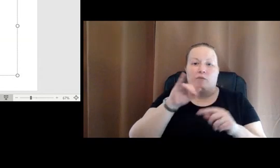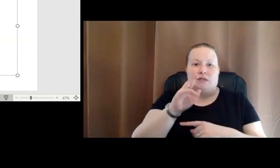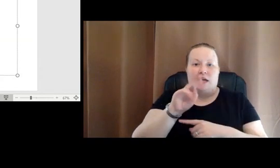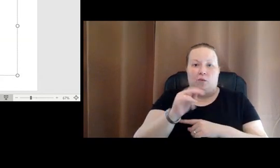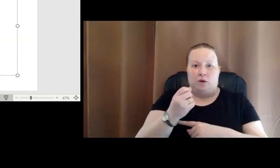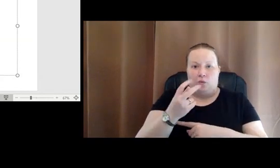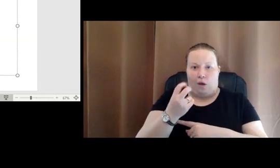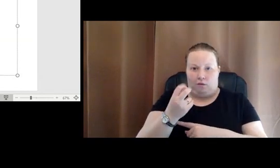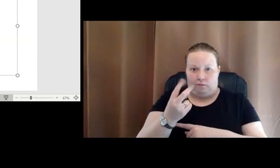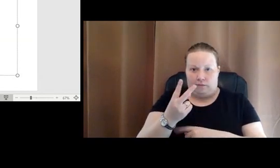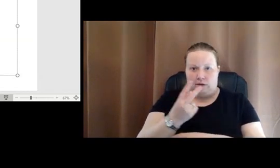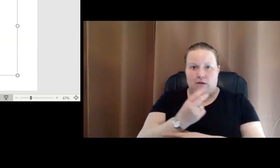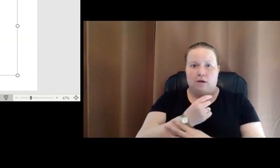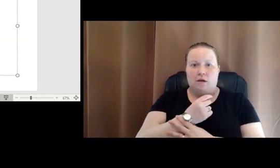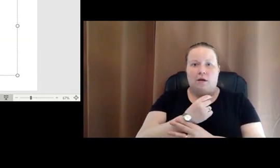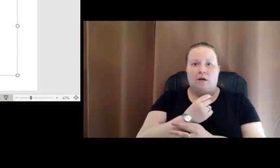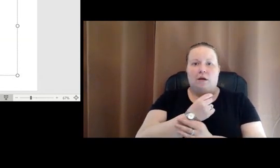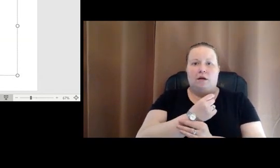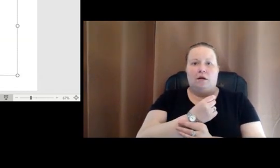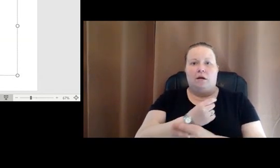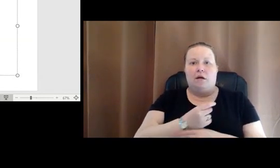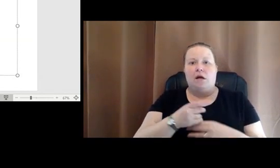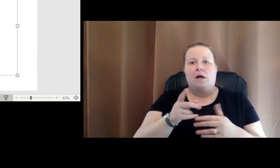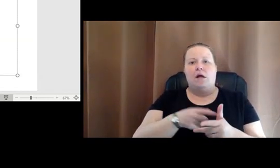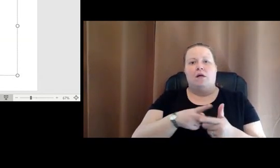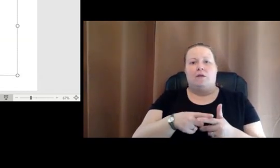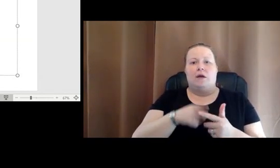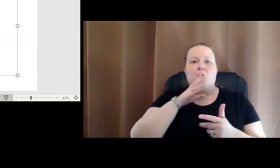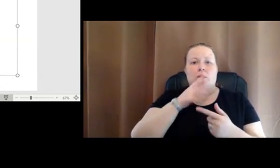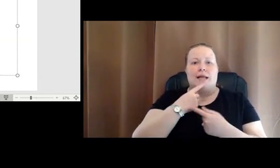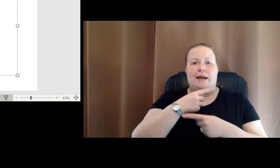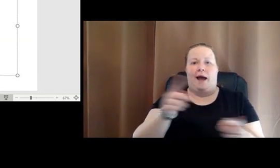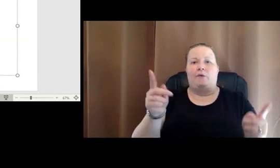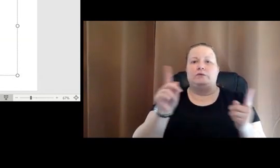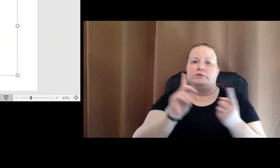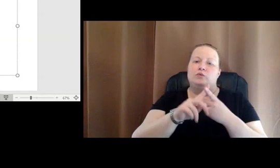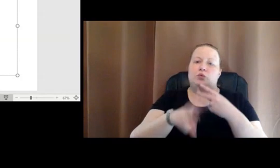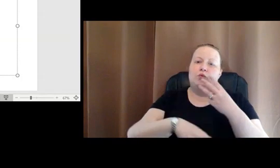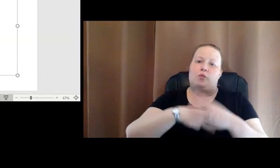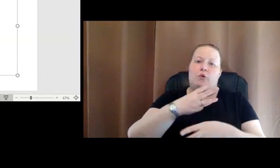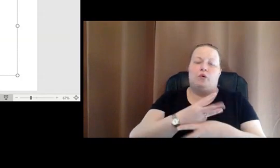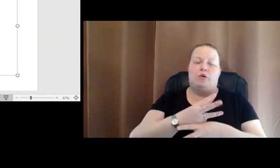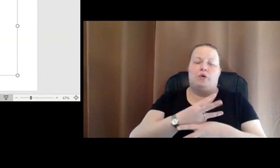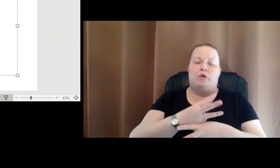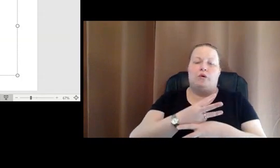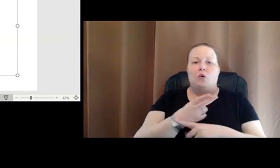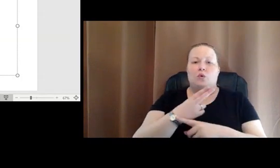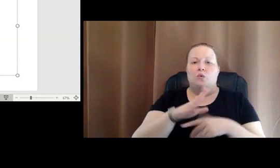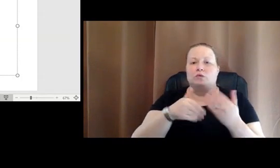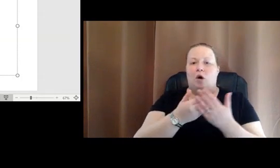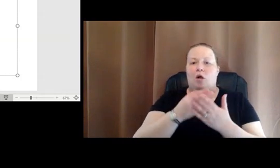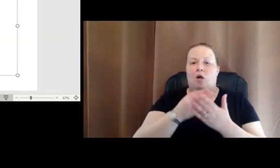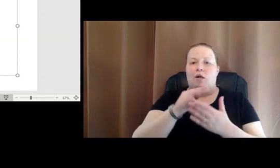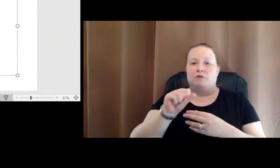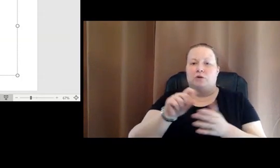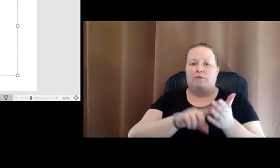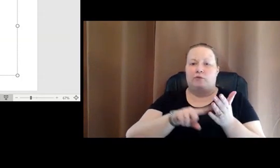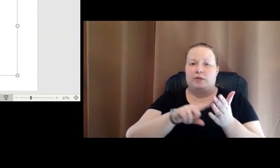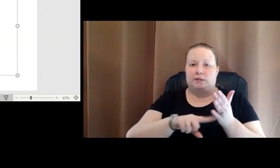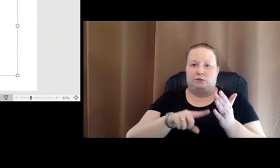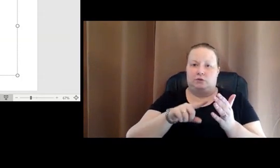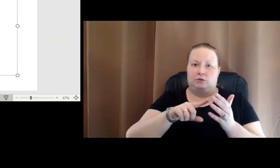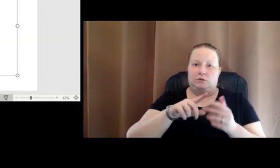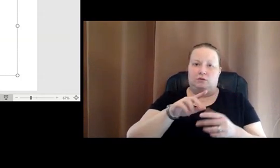that. And we're going to announce them to the world and use all of Microsoft Research's